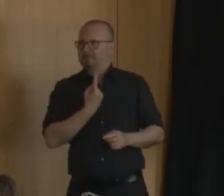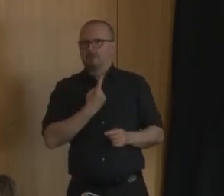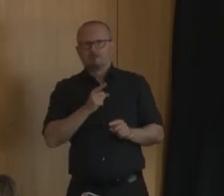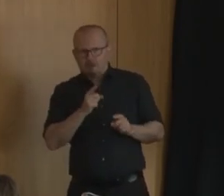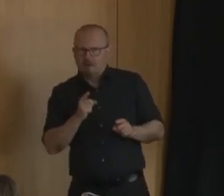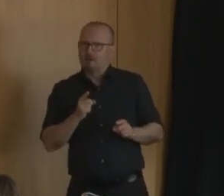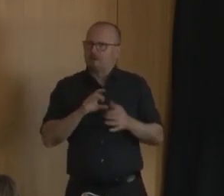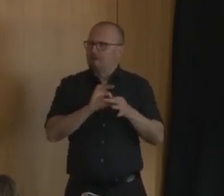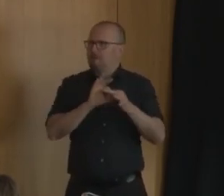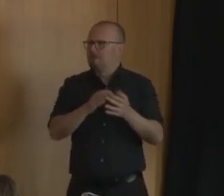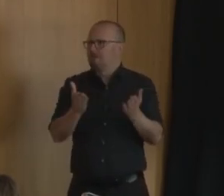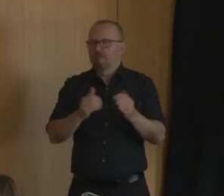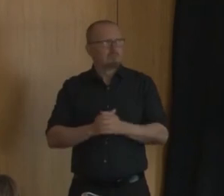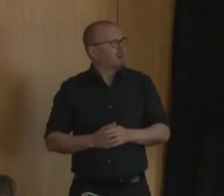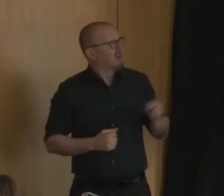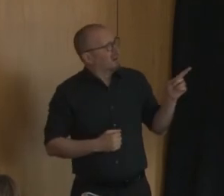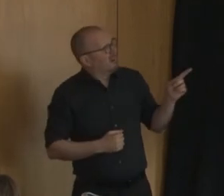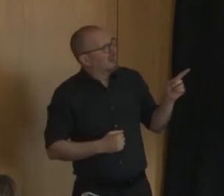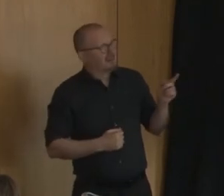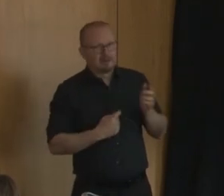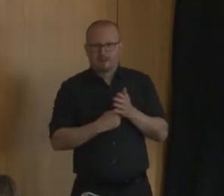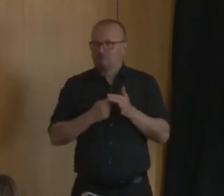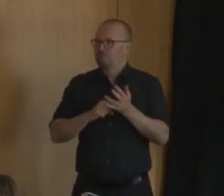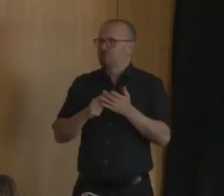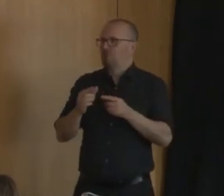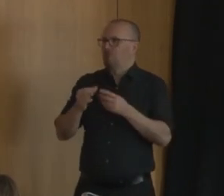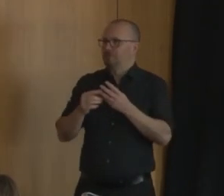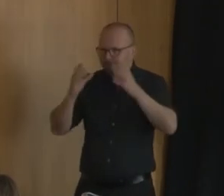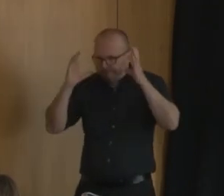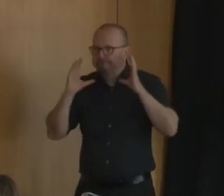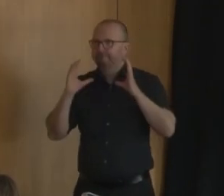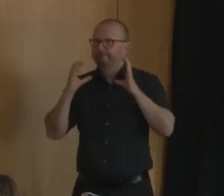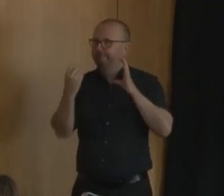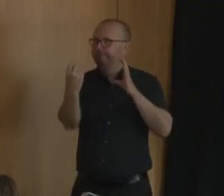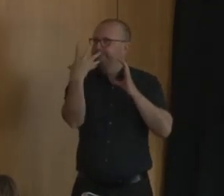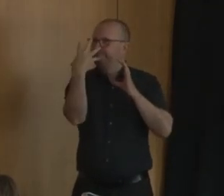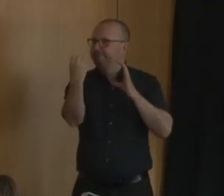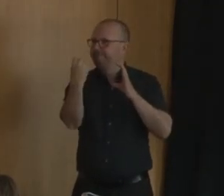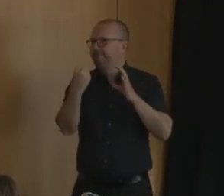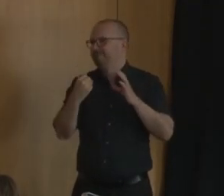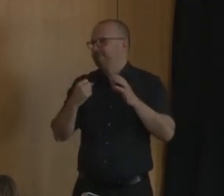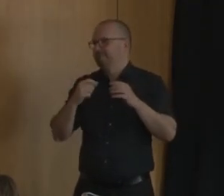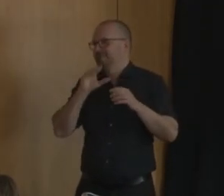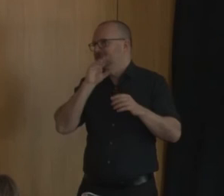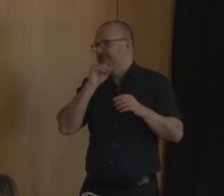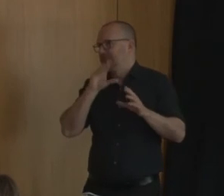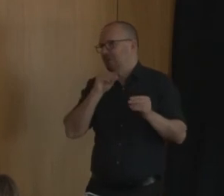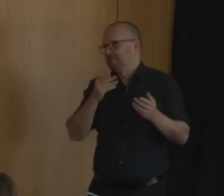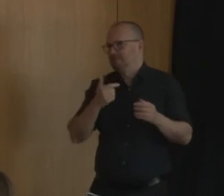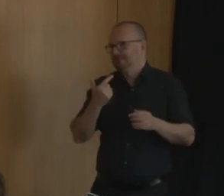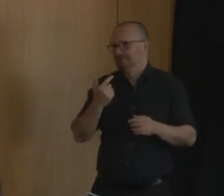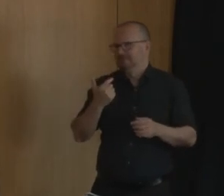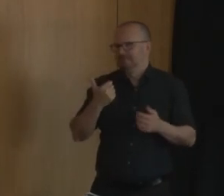options like this. Like, who needs Snapchat when you've got a real mask. I mentioned digital labels. We use